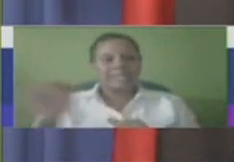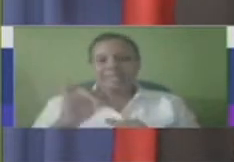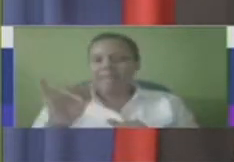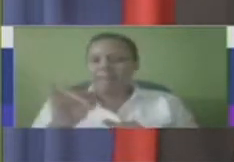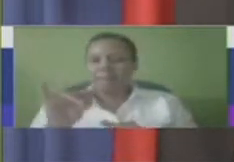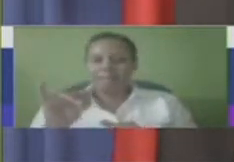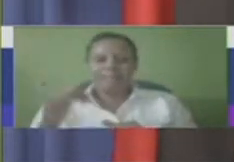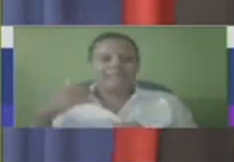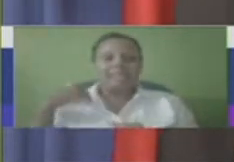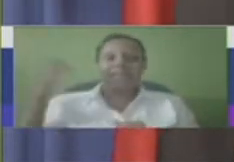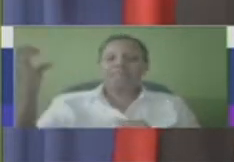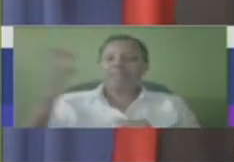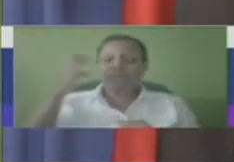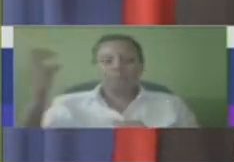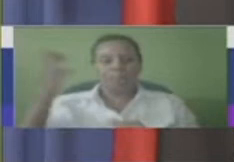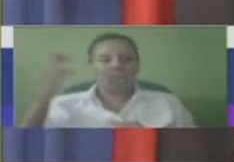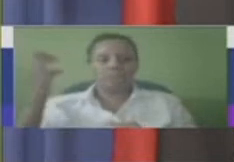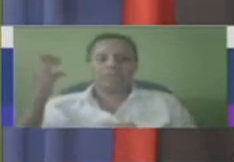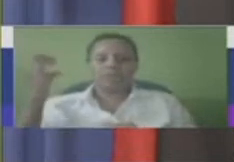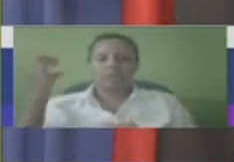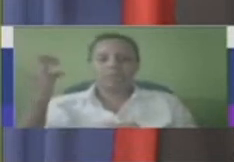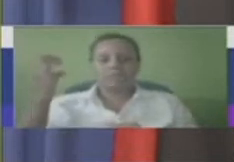is to free up.